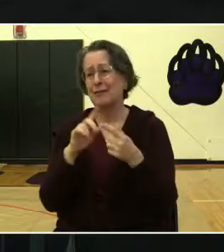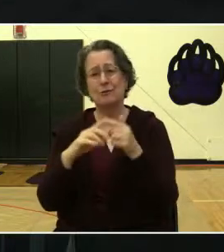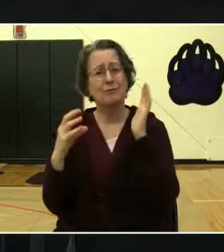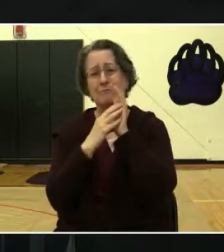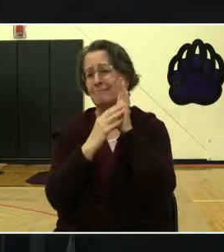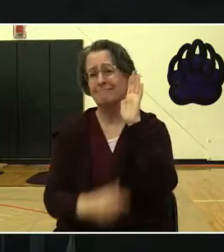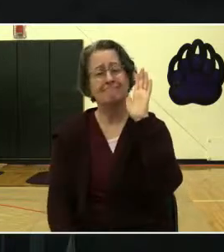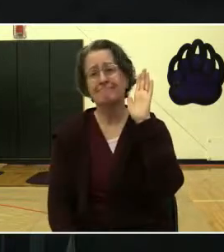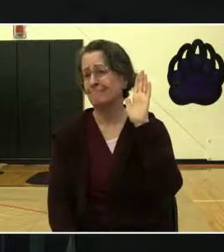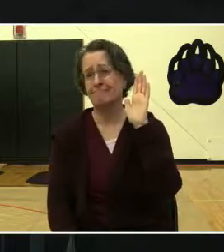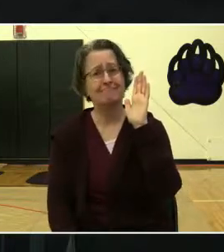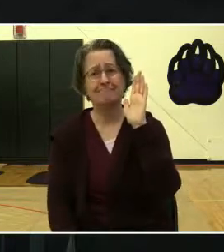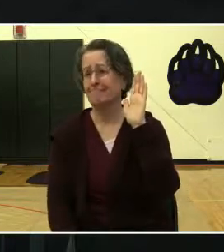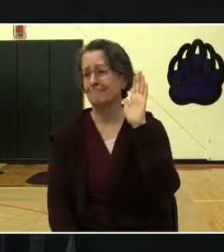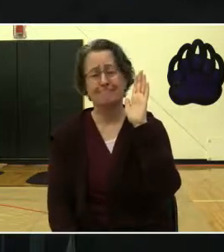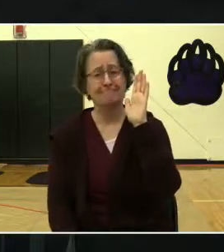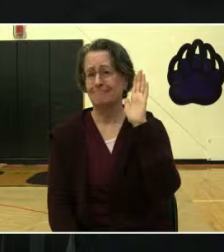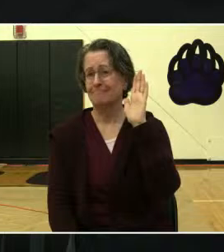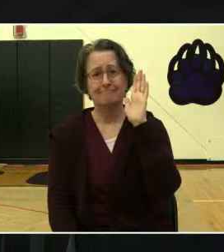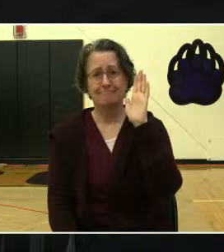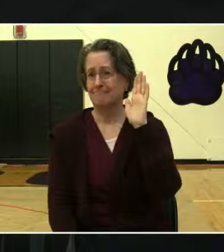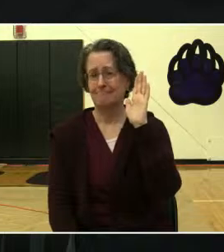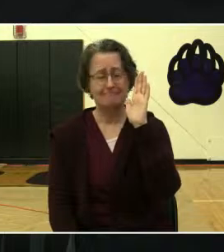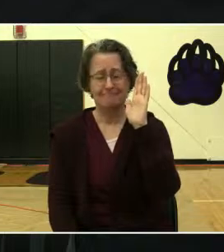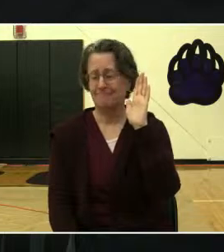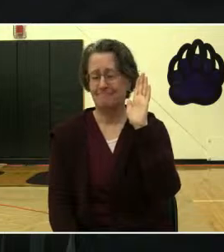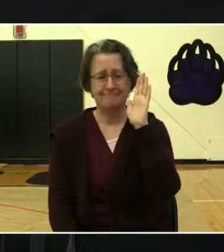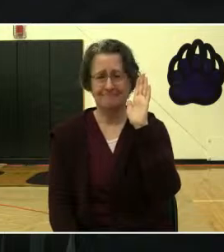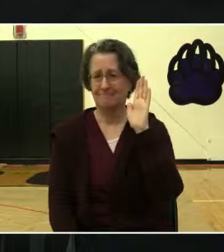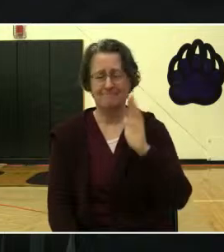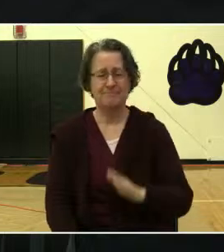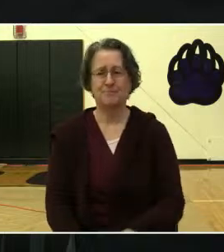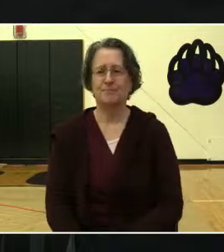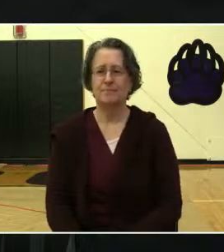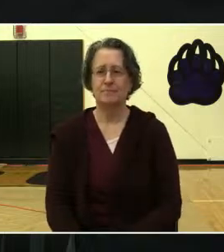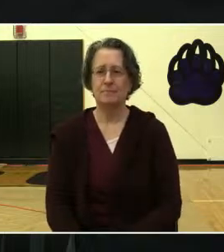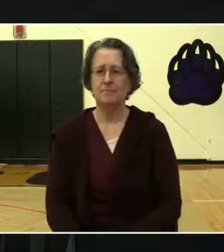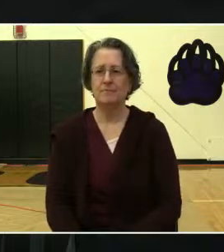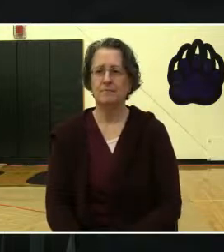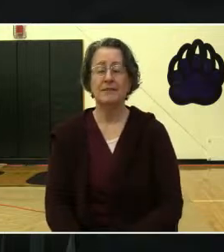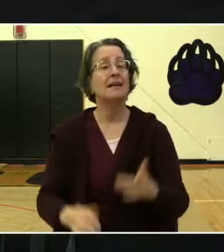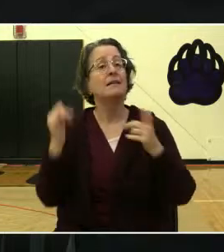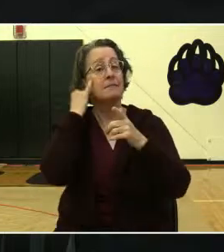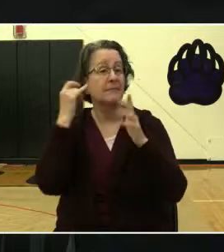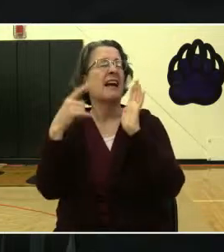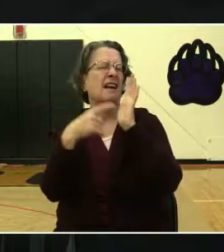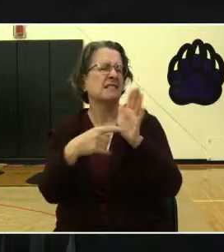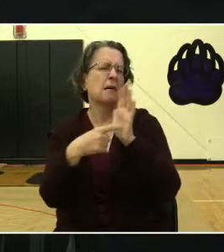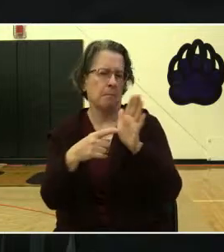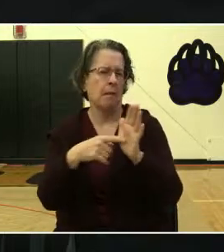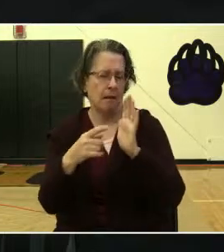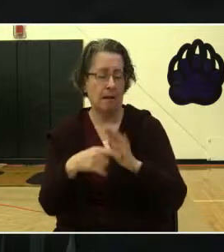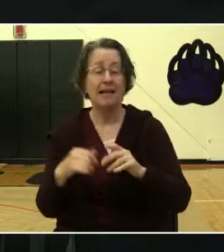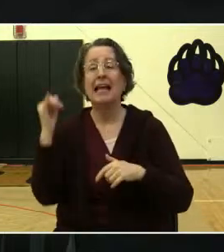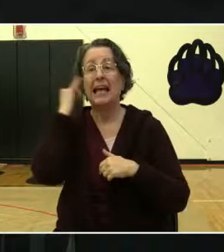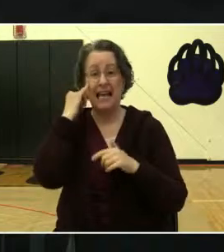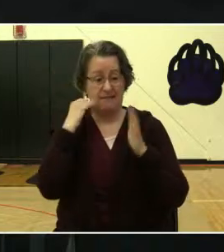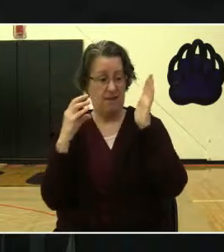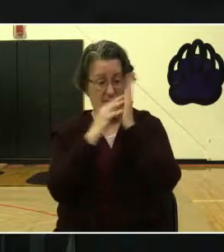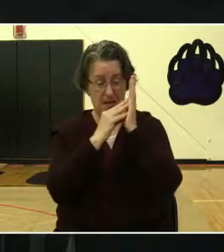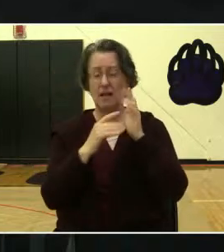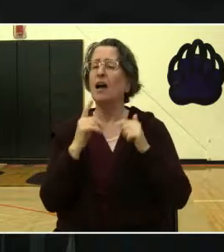um once again um if the if the warning is to buy a dump truck and we want to change it